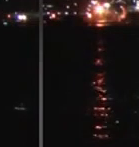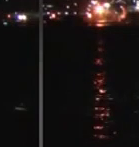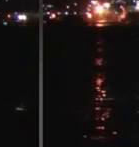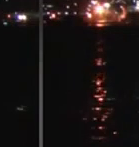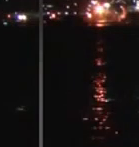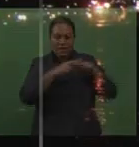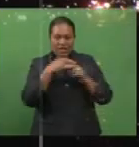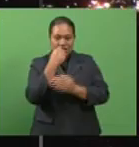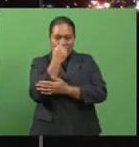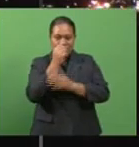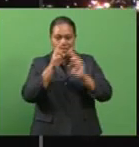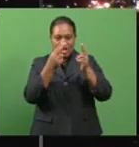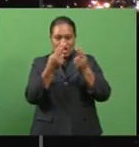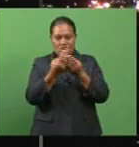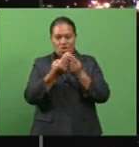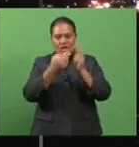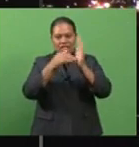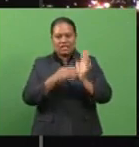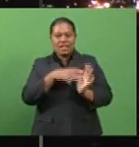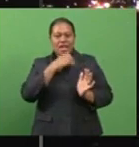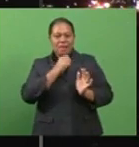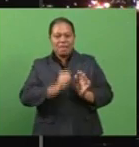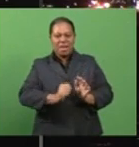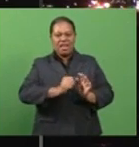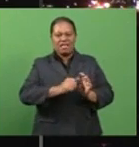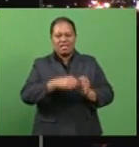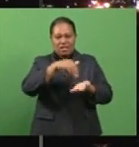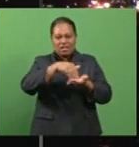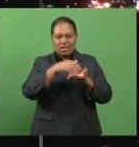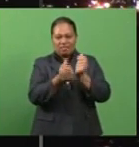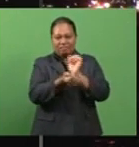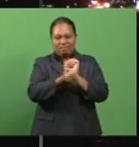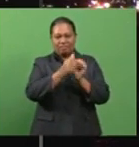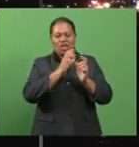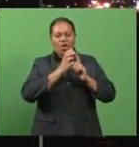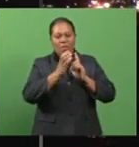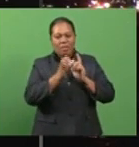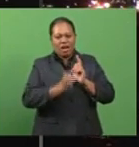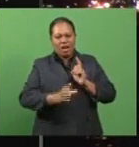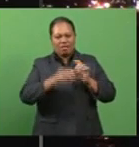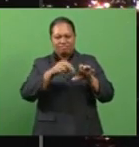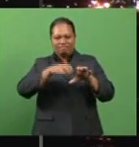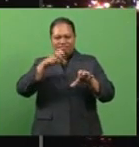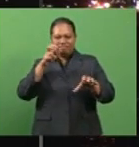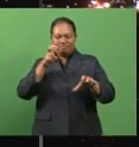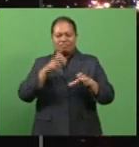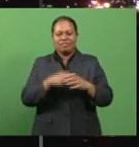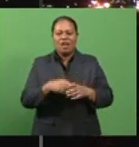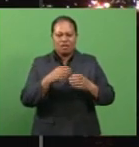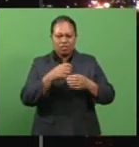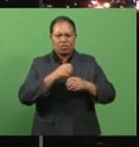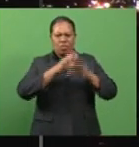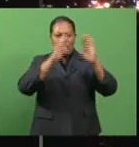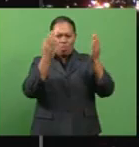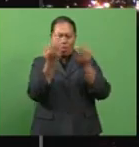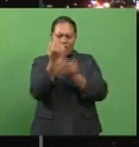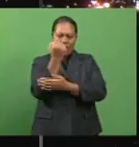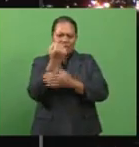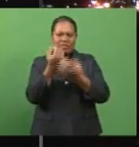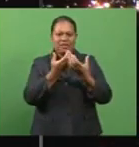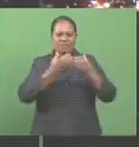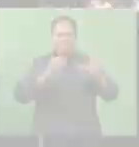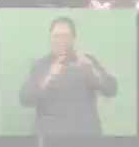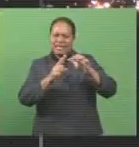Fiji Rugby Union's chairman, Commander Francis Keane, has withdrawn his nomination for election to the World Rugby